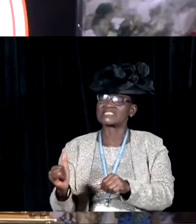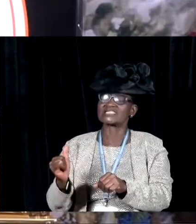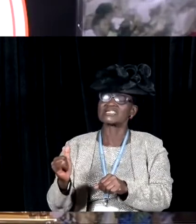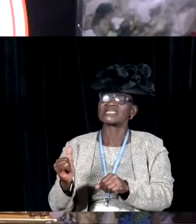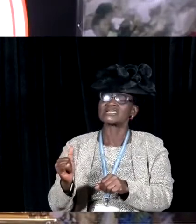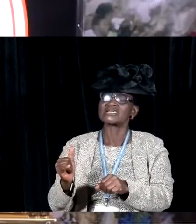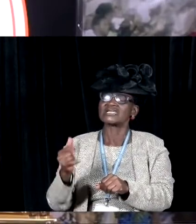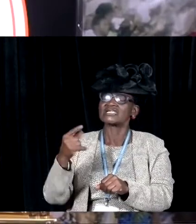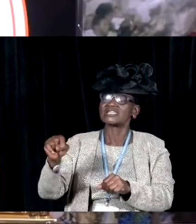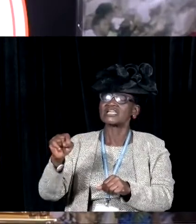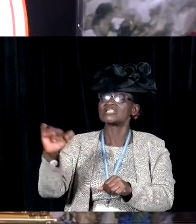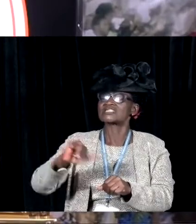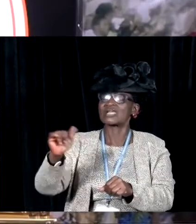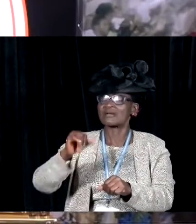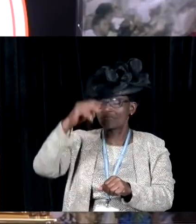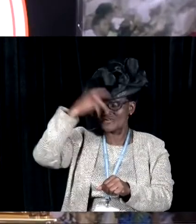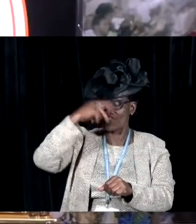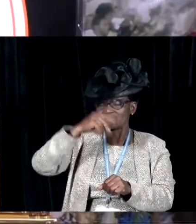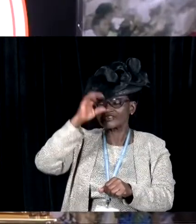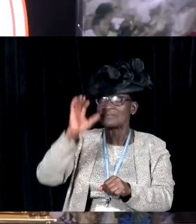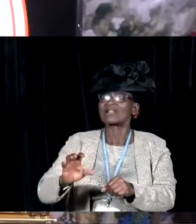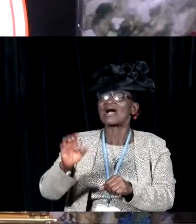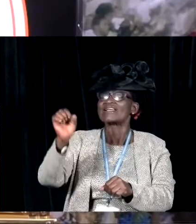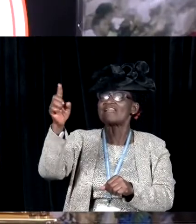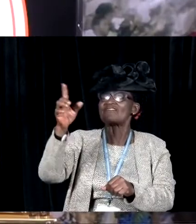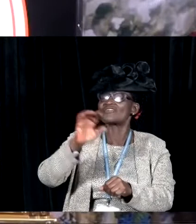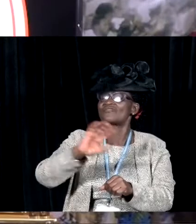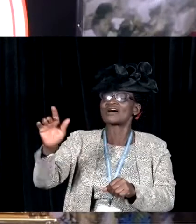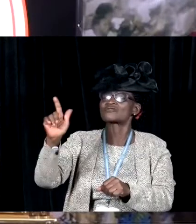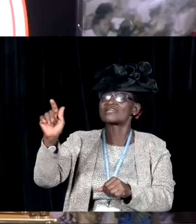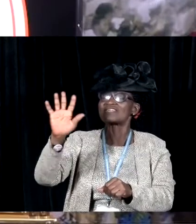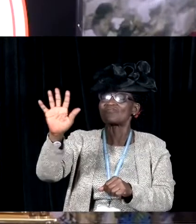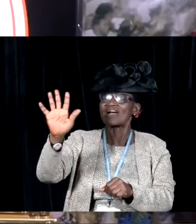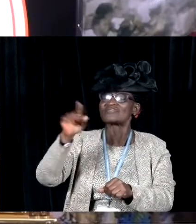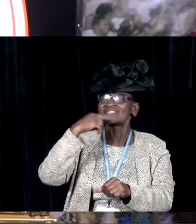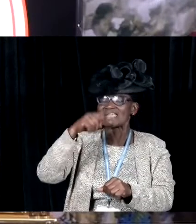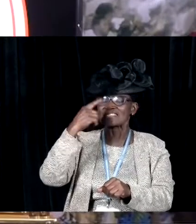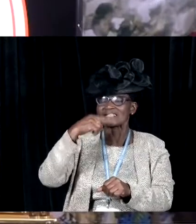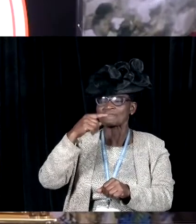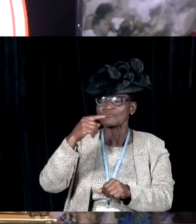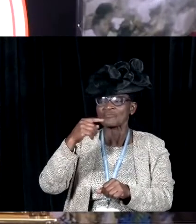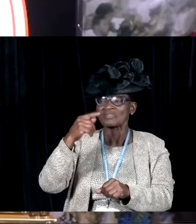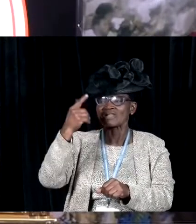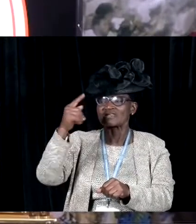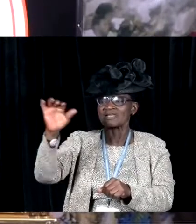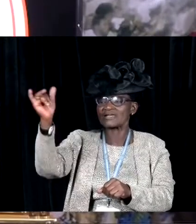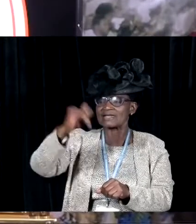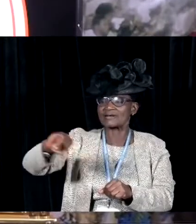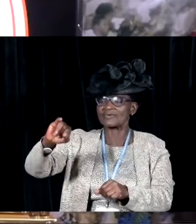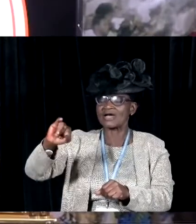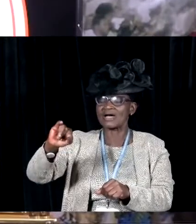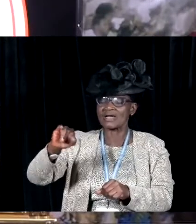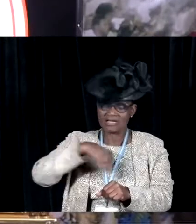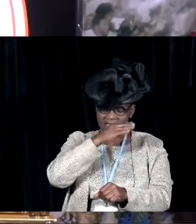The same Proverbs chapter 11, verse 25, Proverbs 11, verse 25 says, the liberal soul shall